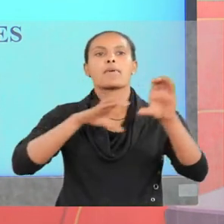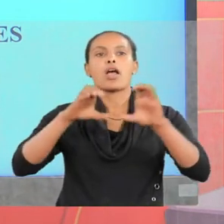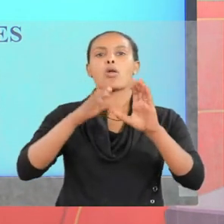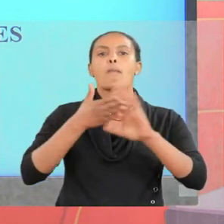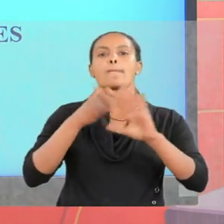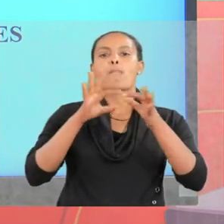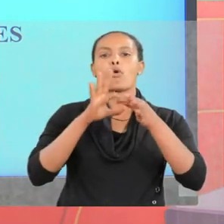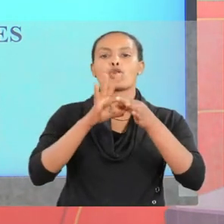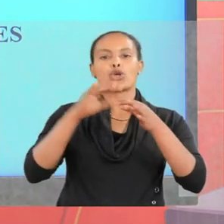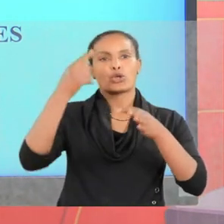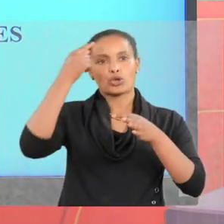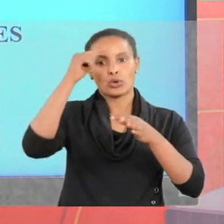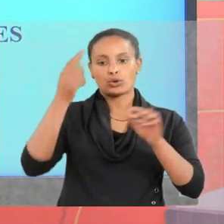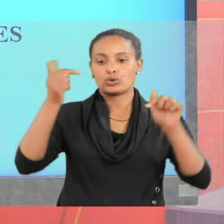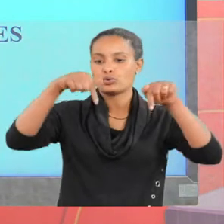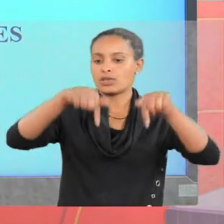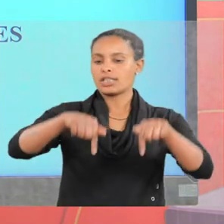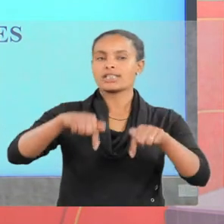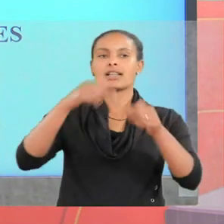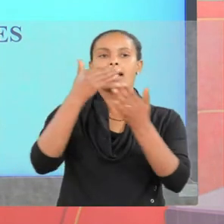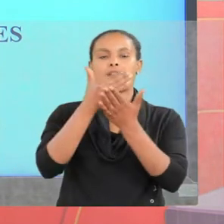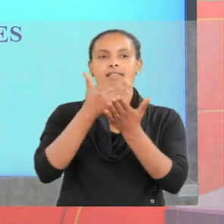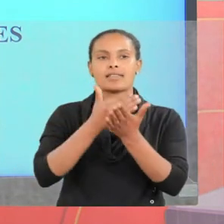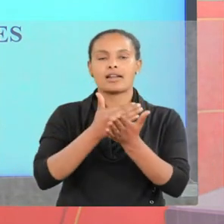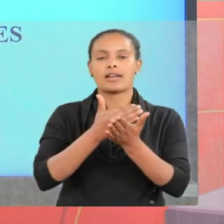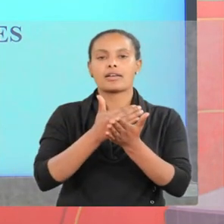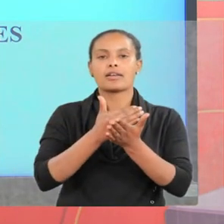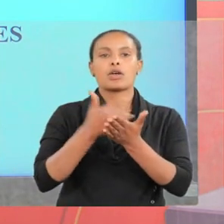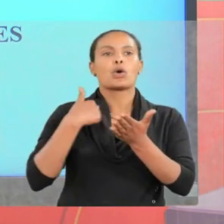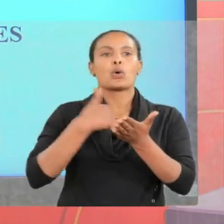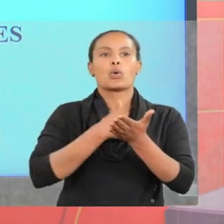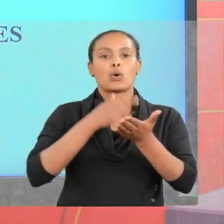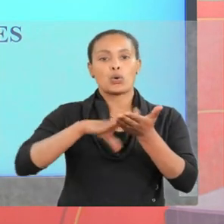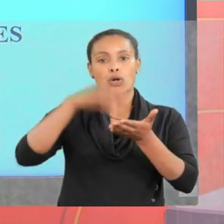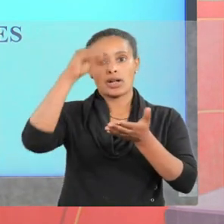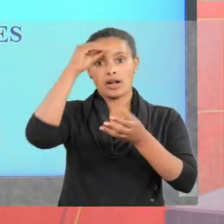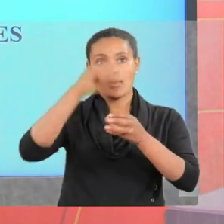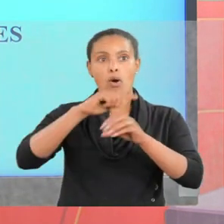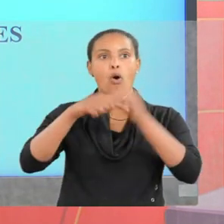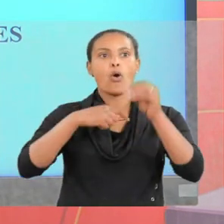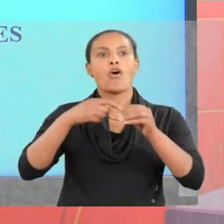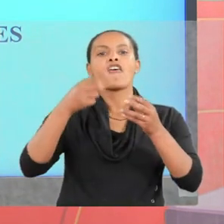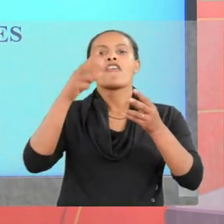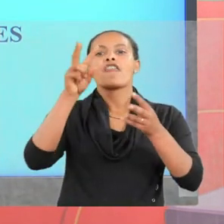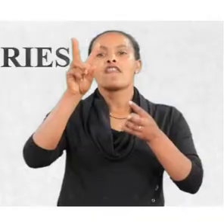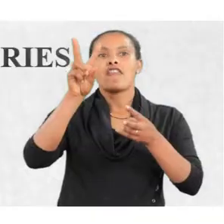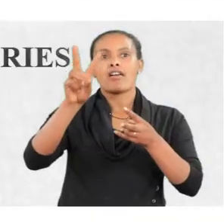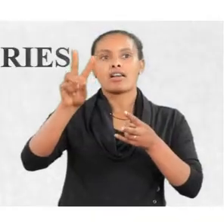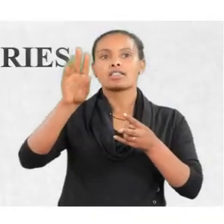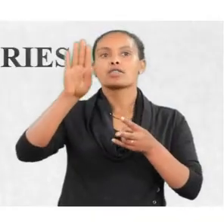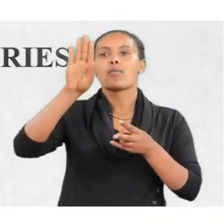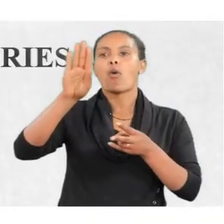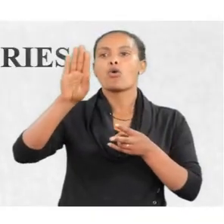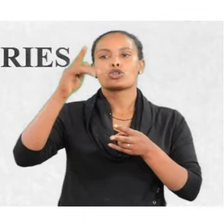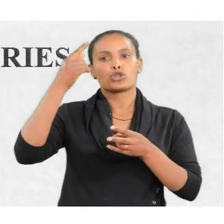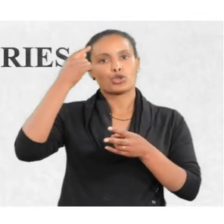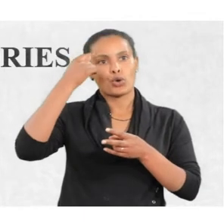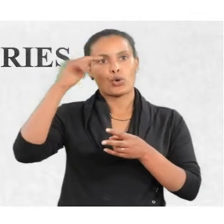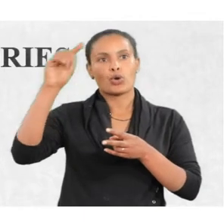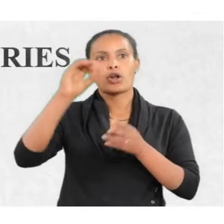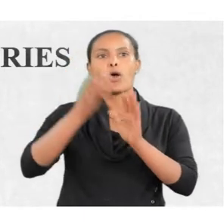theories. In our today's lesson, we will learn about valence bond theory